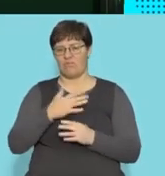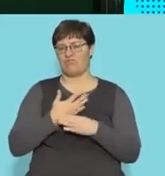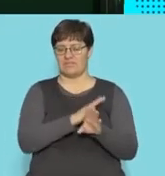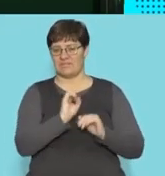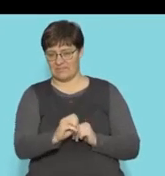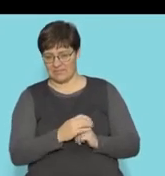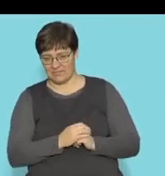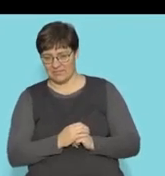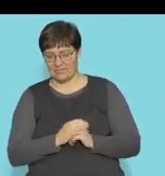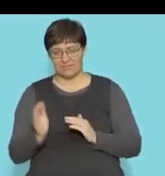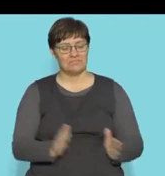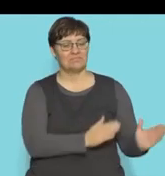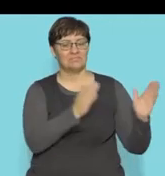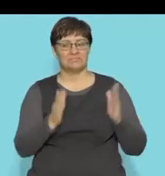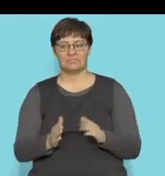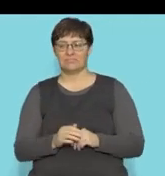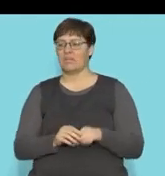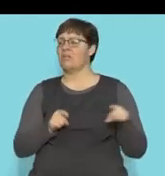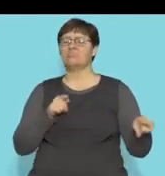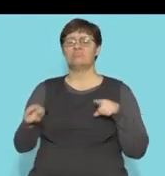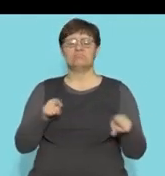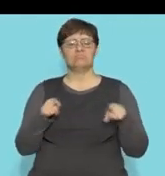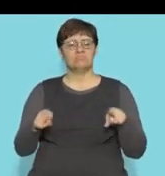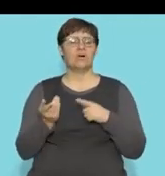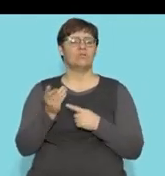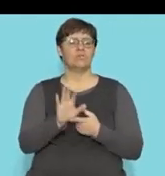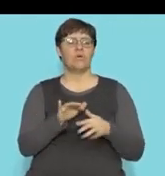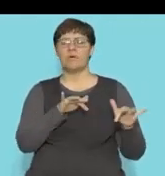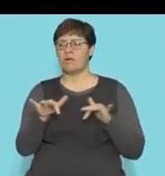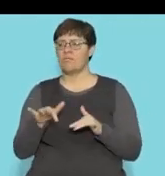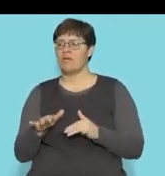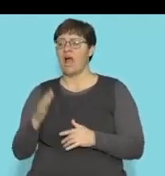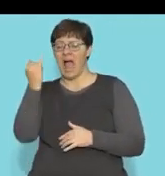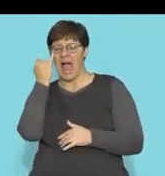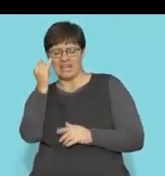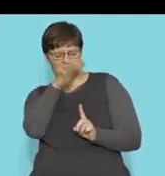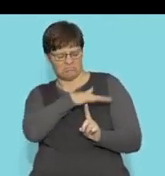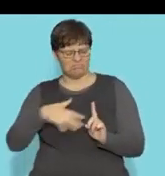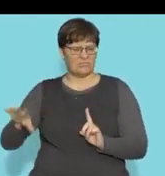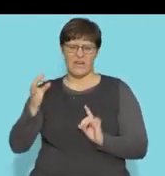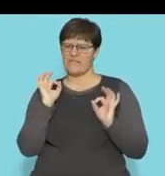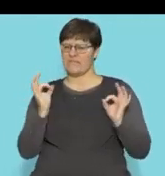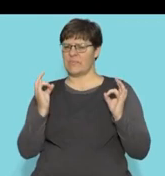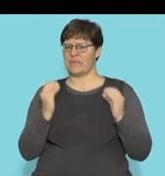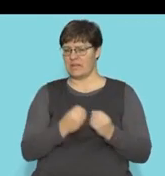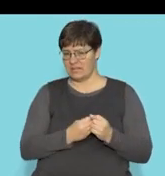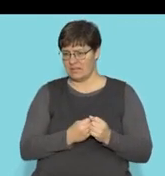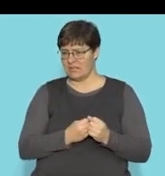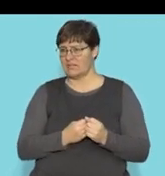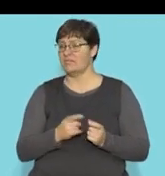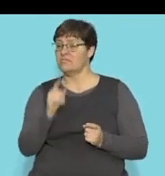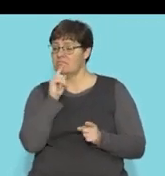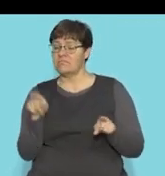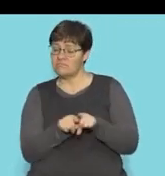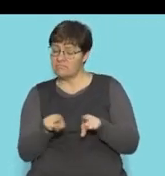resistance. Moving on, which graph shows a population in ideal conditions? And we must